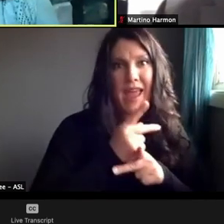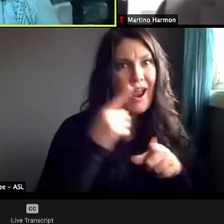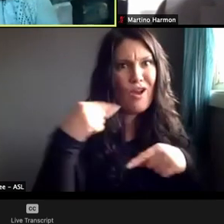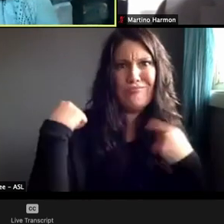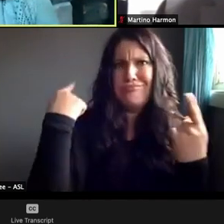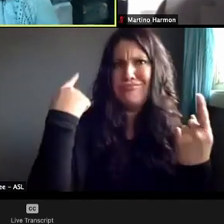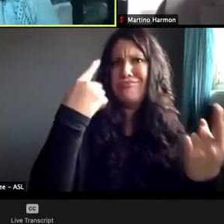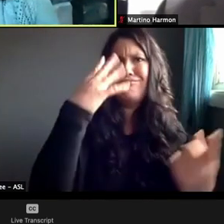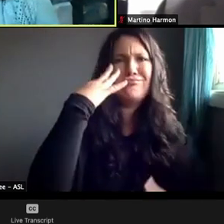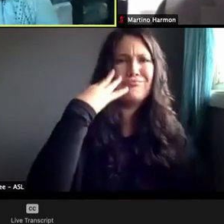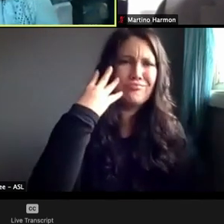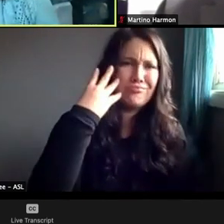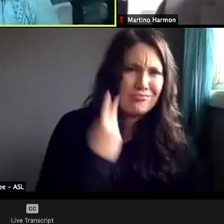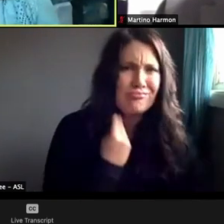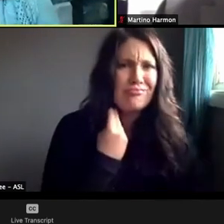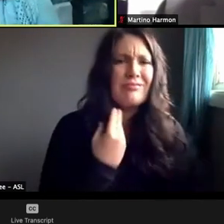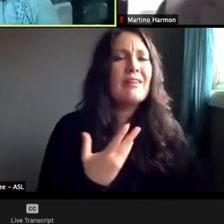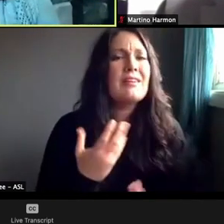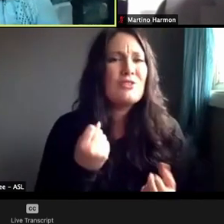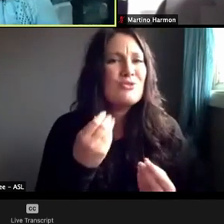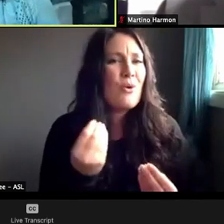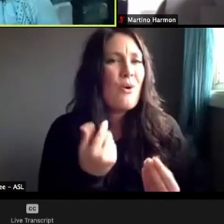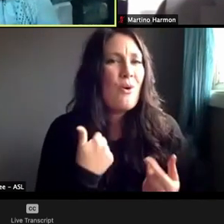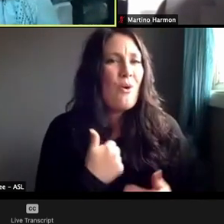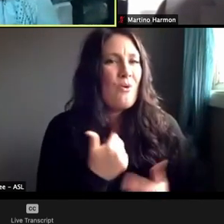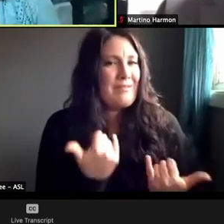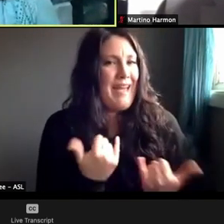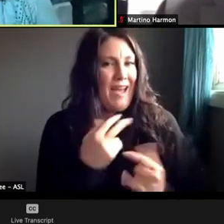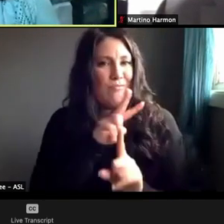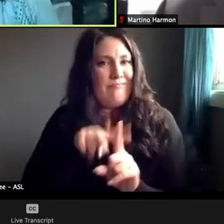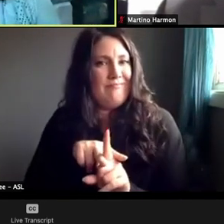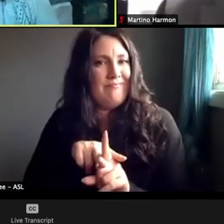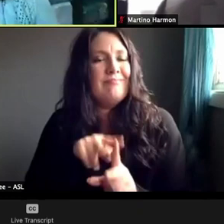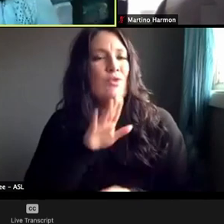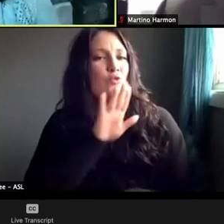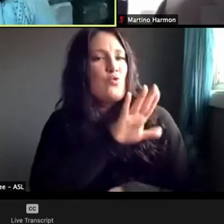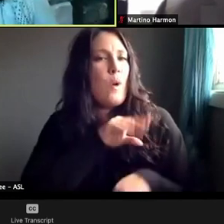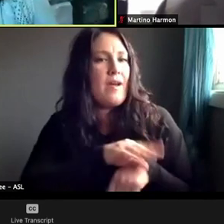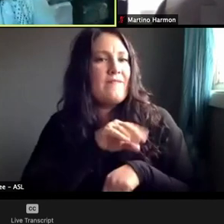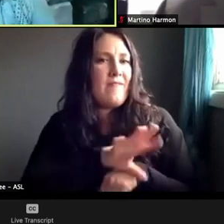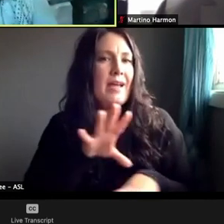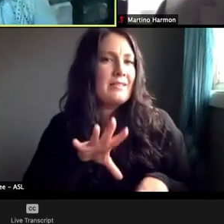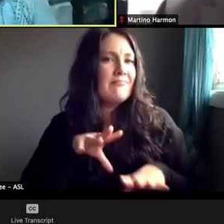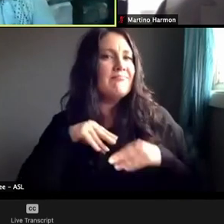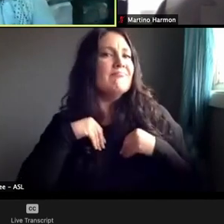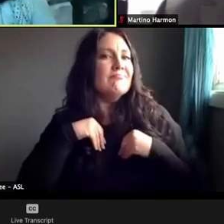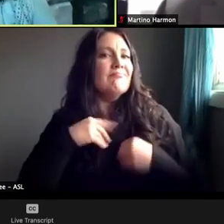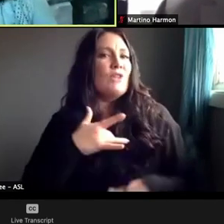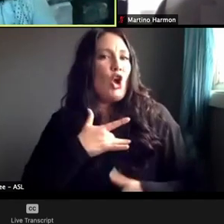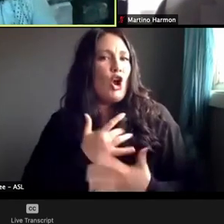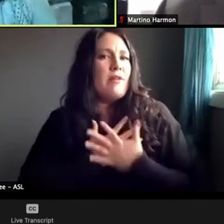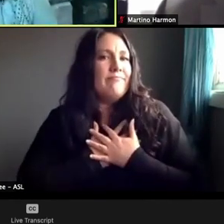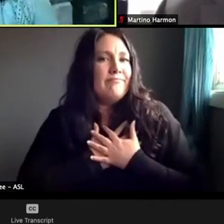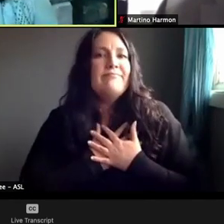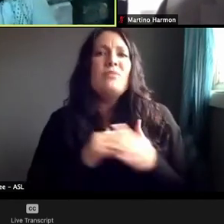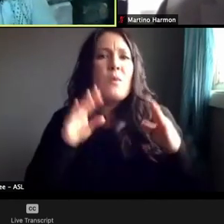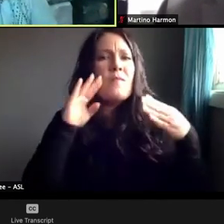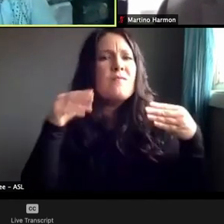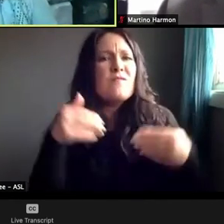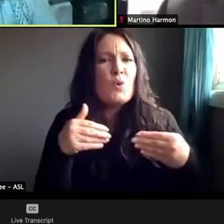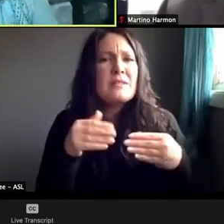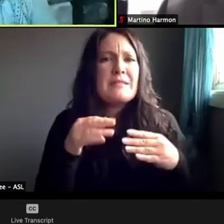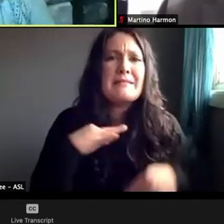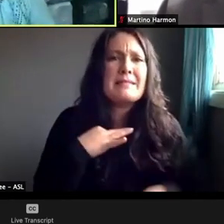I will hope all of us will take your advice to heart. We do have some questions, and although we're focused on staff, there are some really good